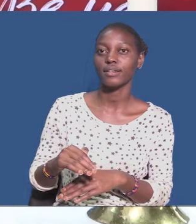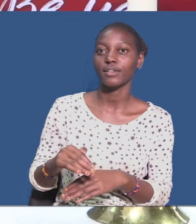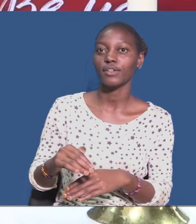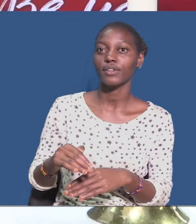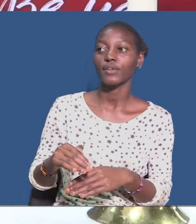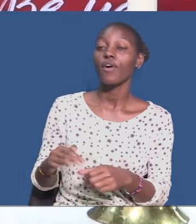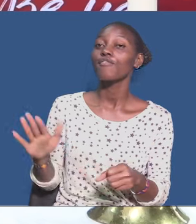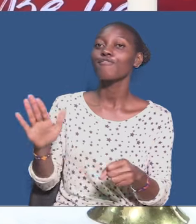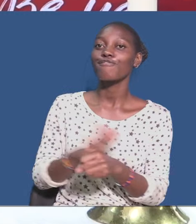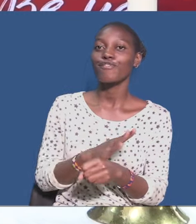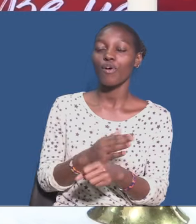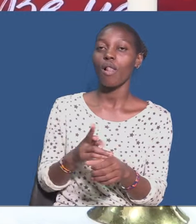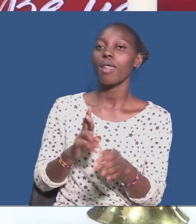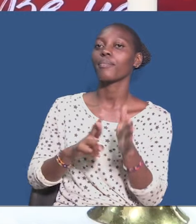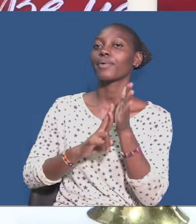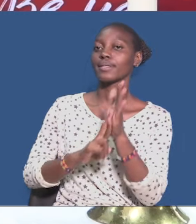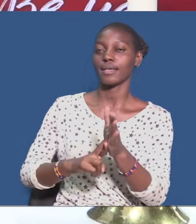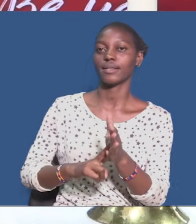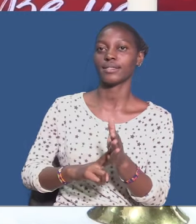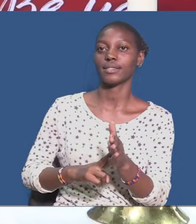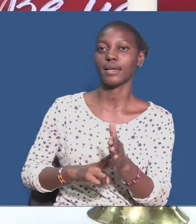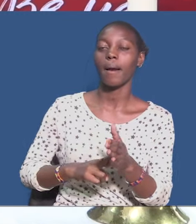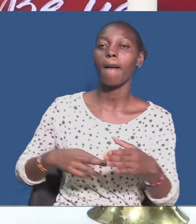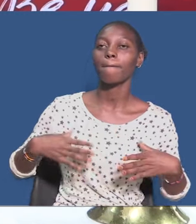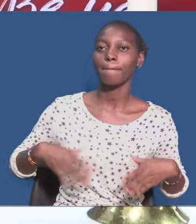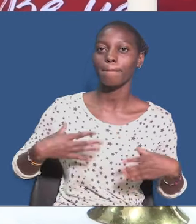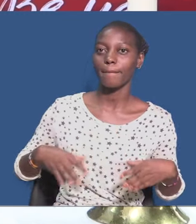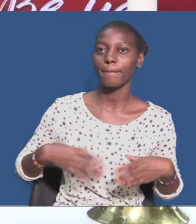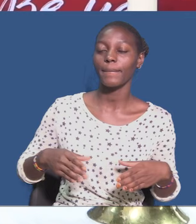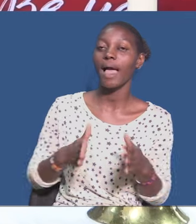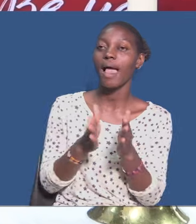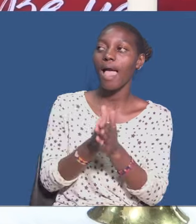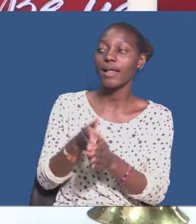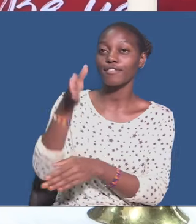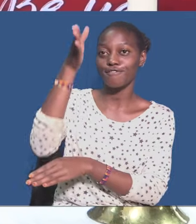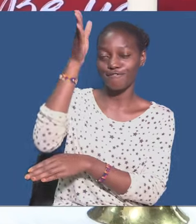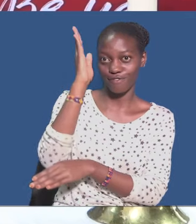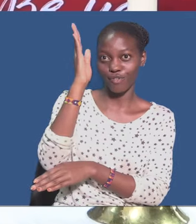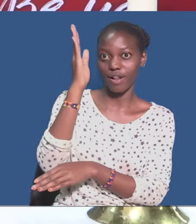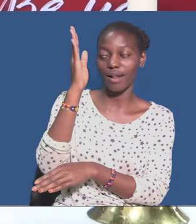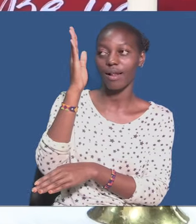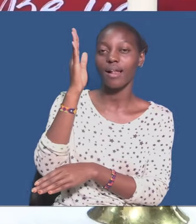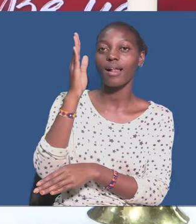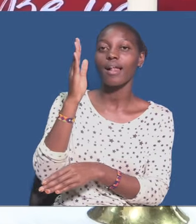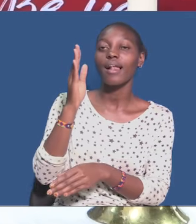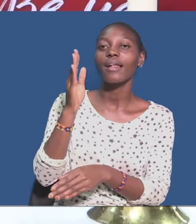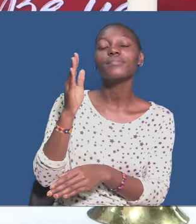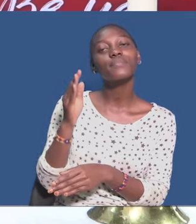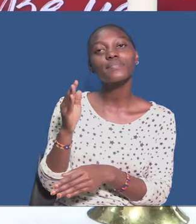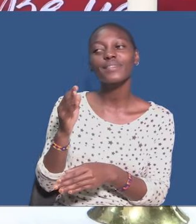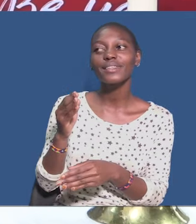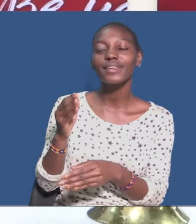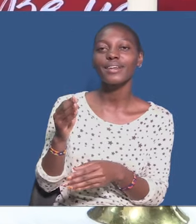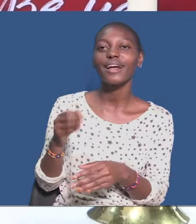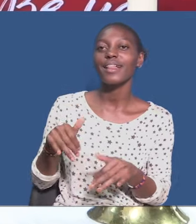fully representing man and fully God, to be the efficacious sacrifice